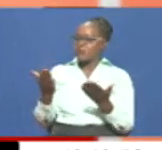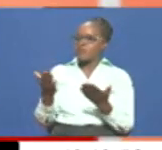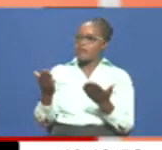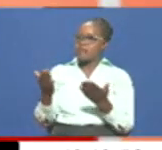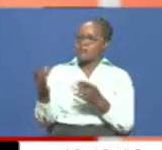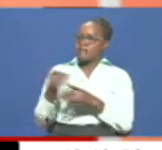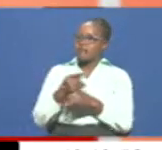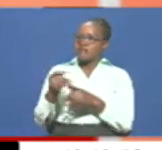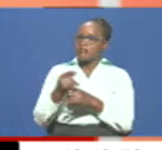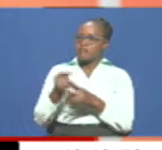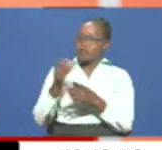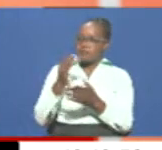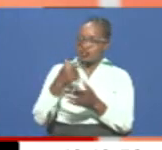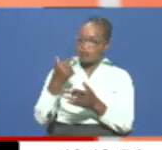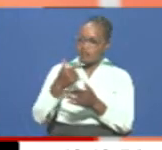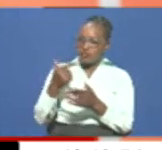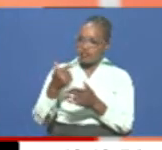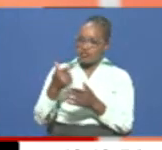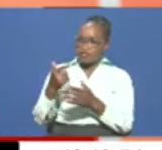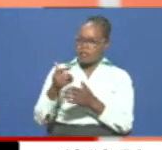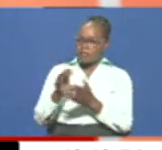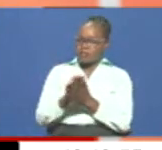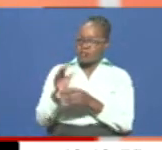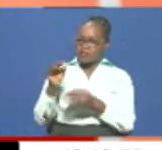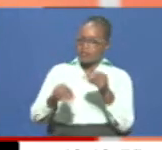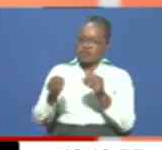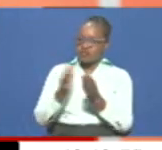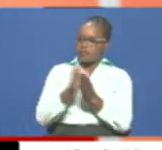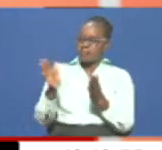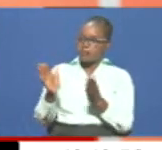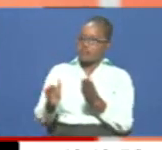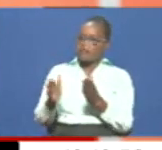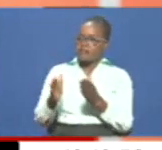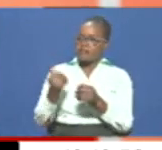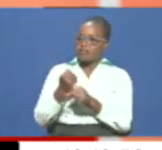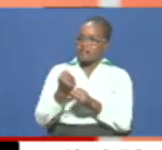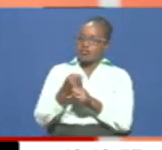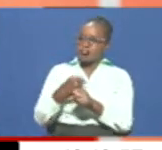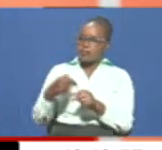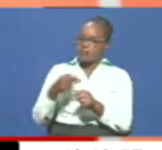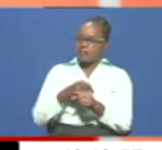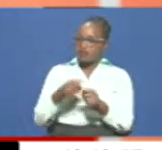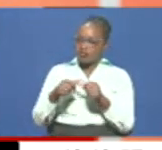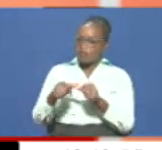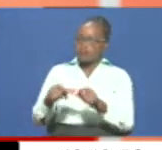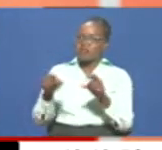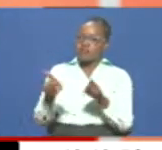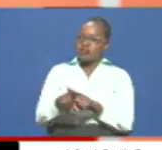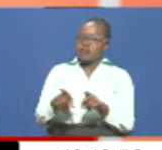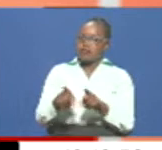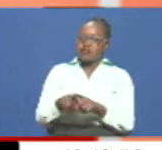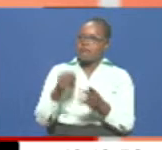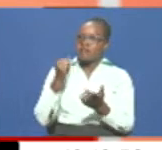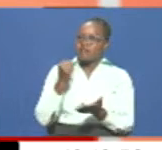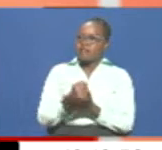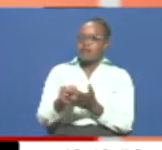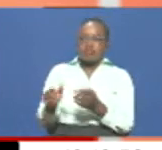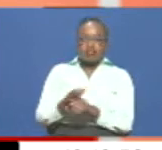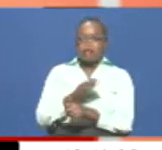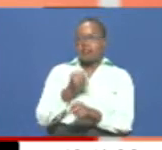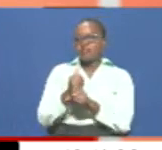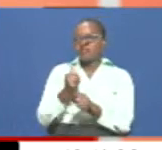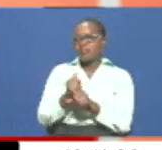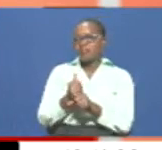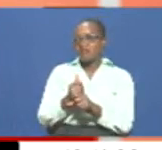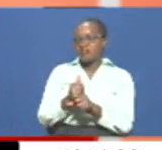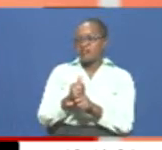period, the functions of the National Olympic Committee can still be able to go on. As you are seated here with you, the office is fully functional. Somebody does not have to